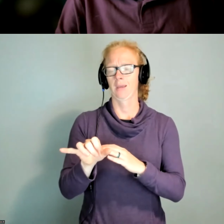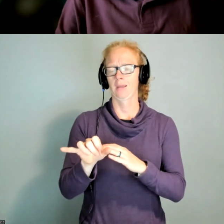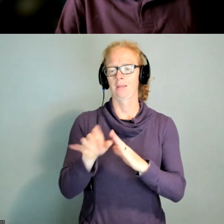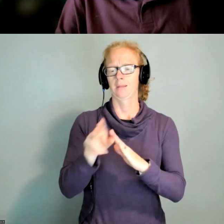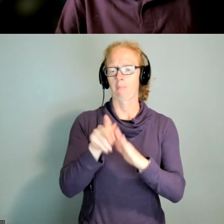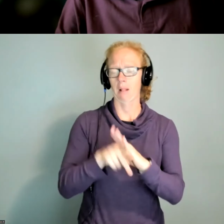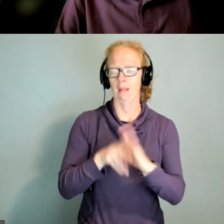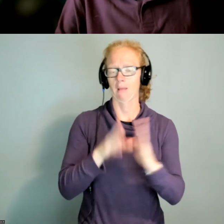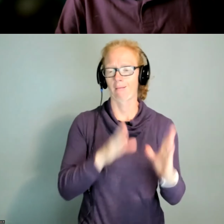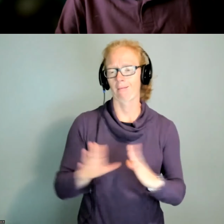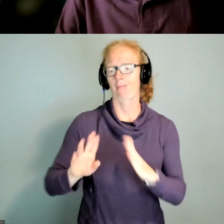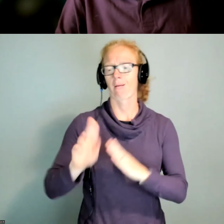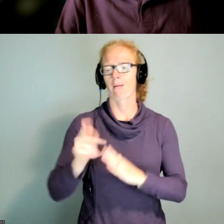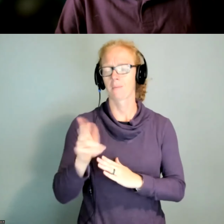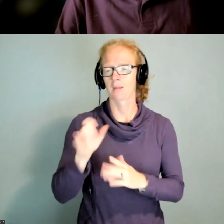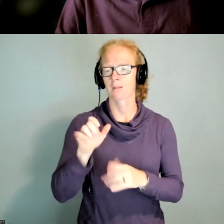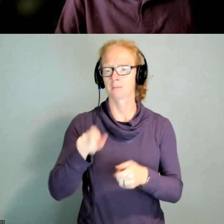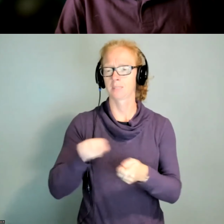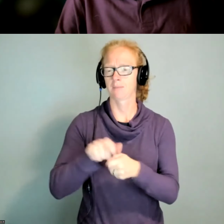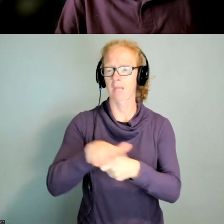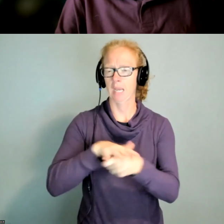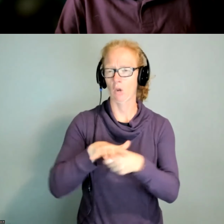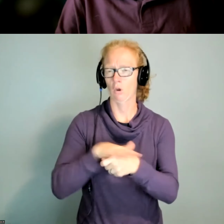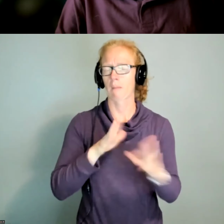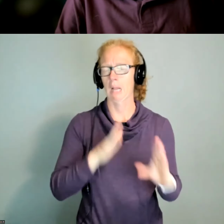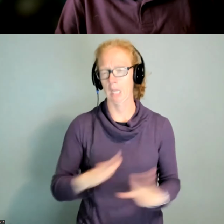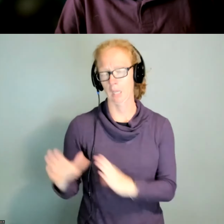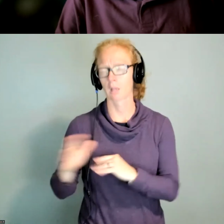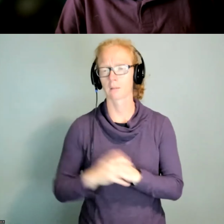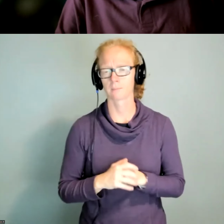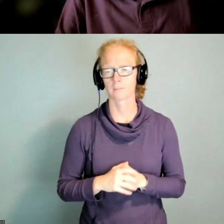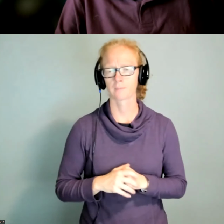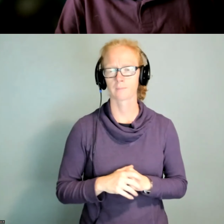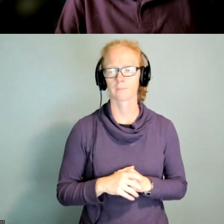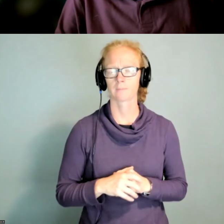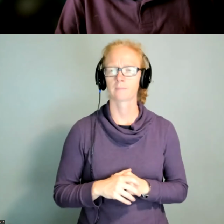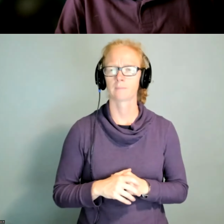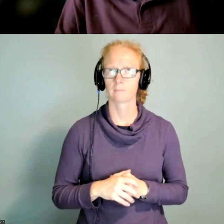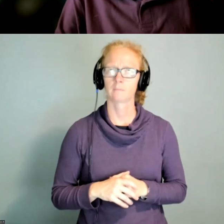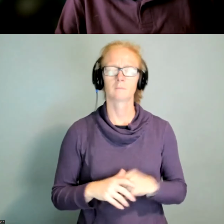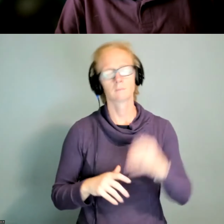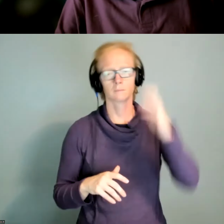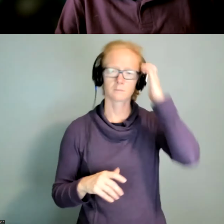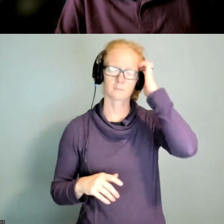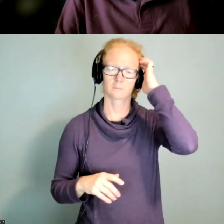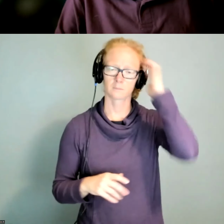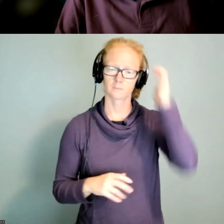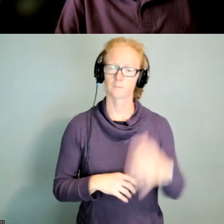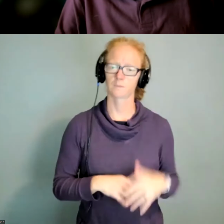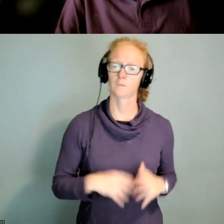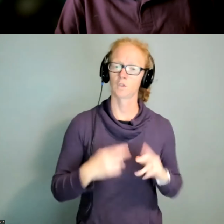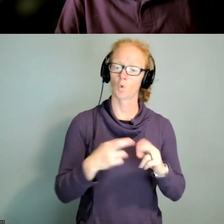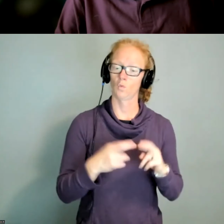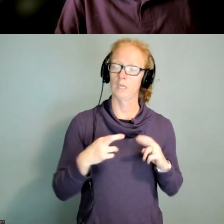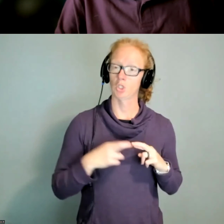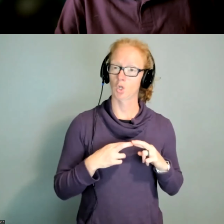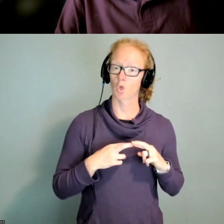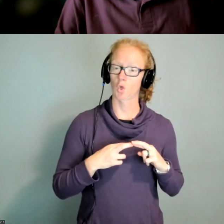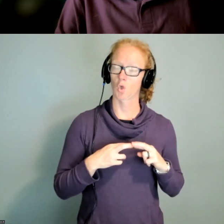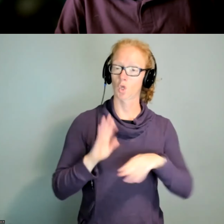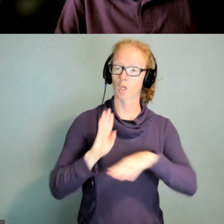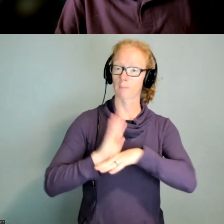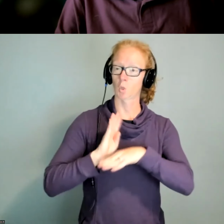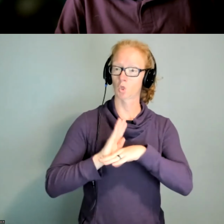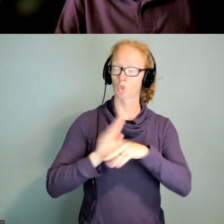updates, specific area plans. In terms of our, for example, retail commercial sites, the toolkit was really focused